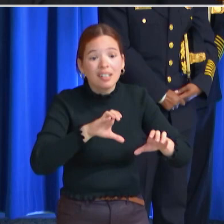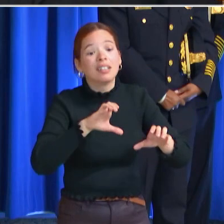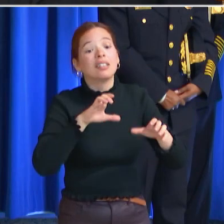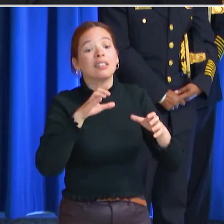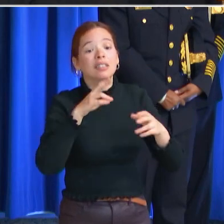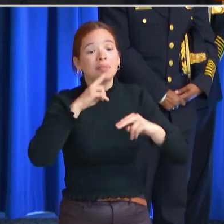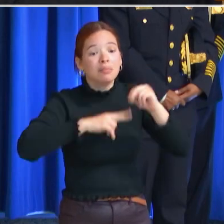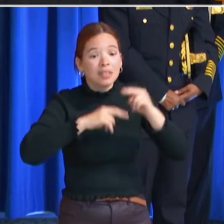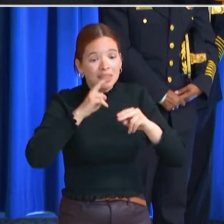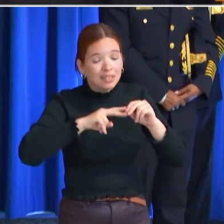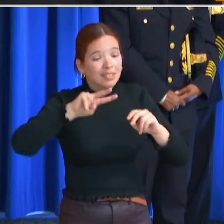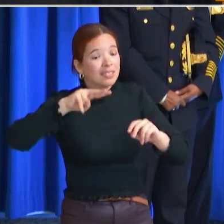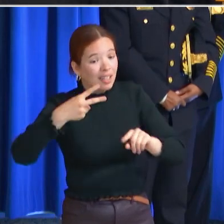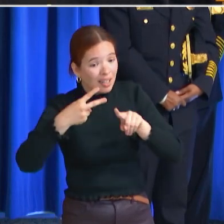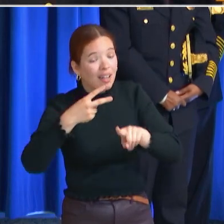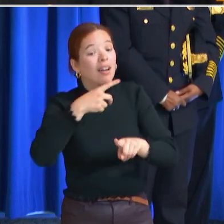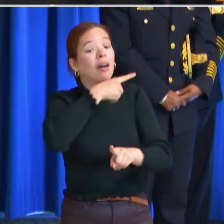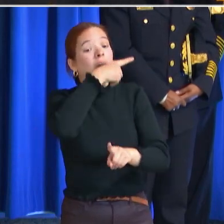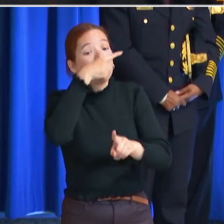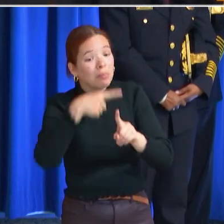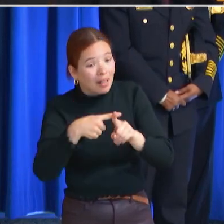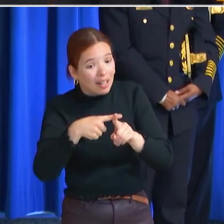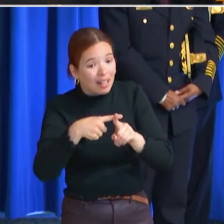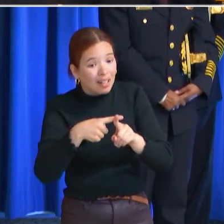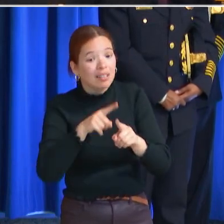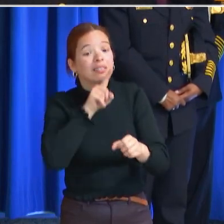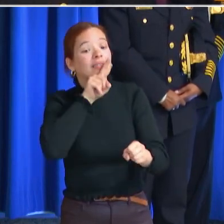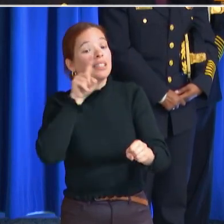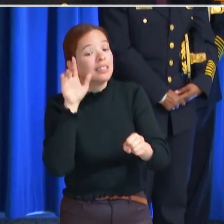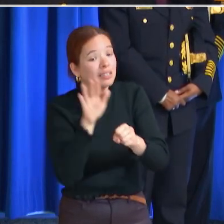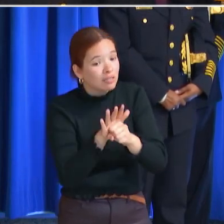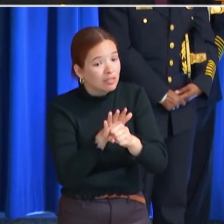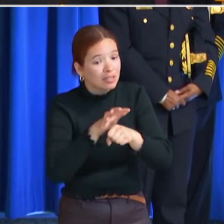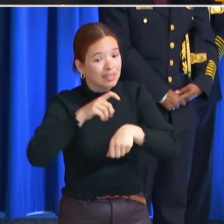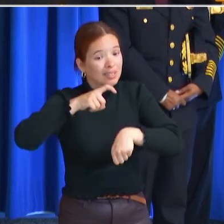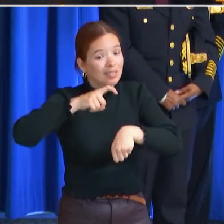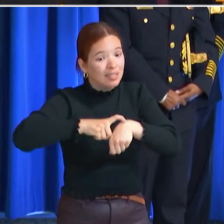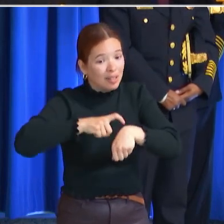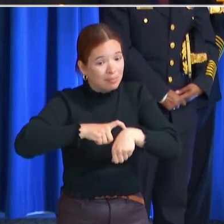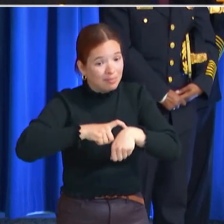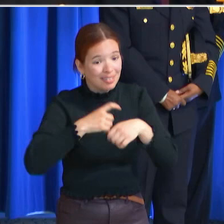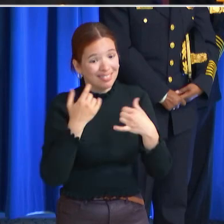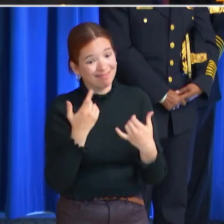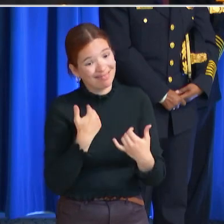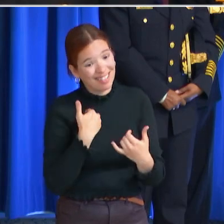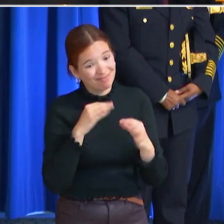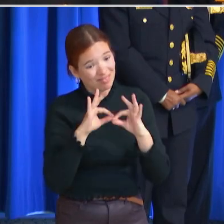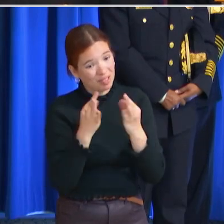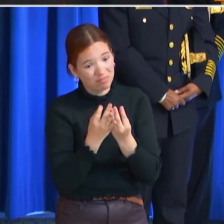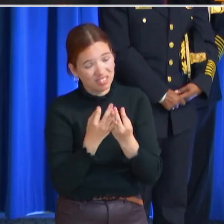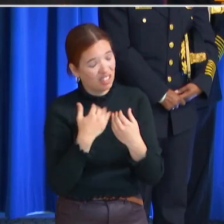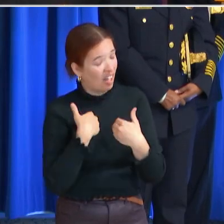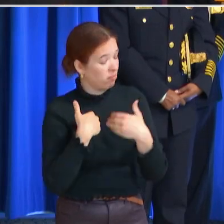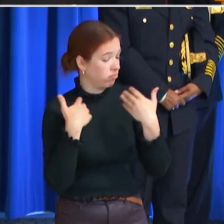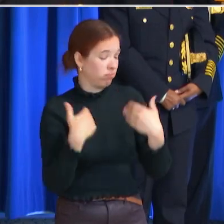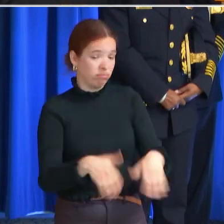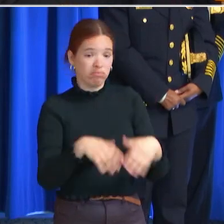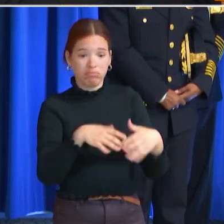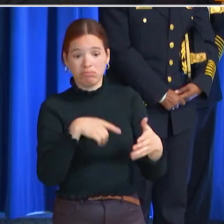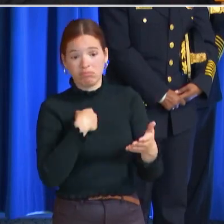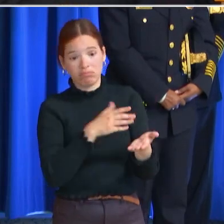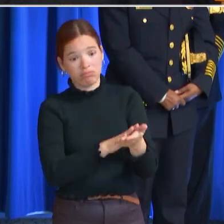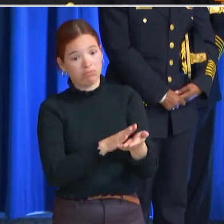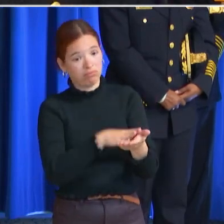and being able to dedicate that time to your family. Good for you. Good for you. Now, do I like to see